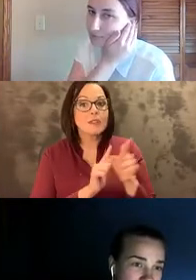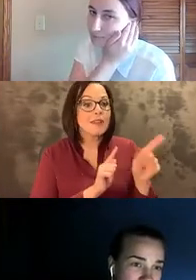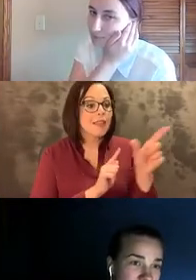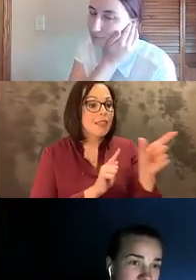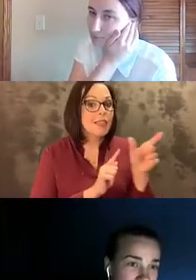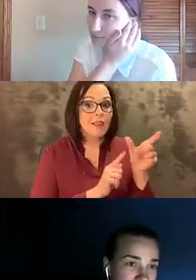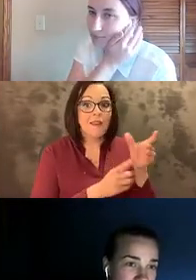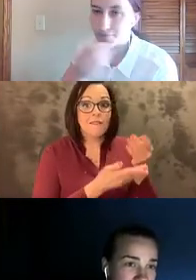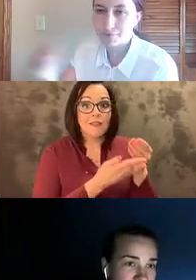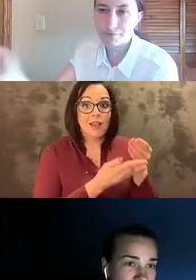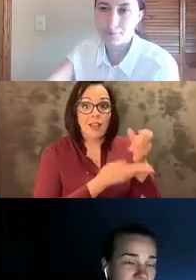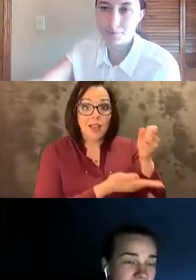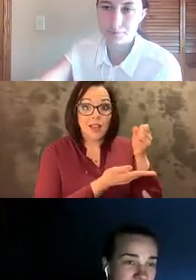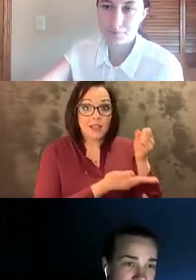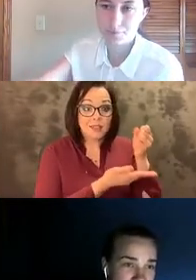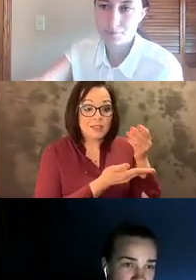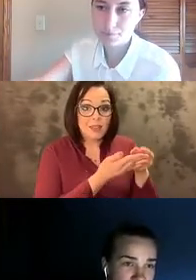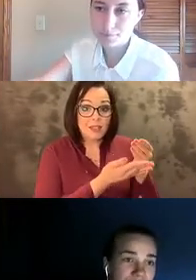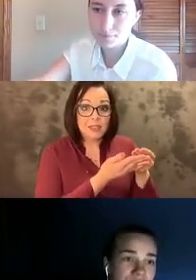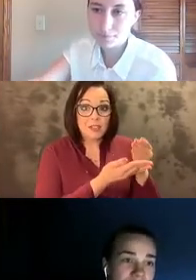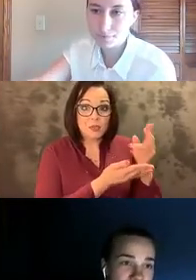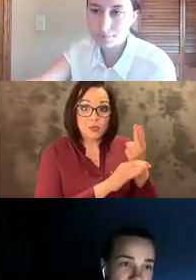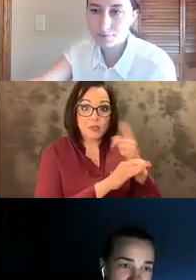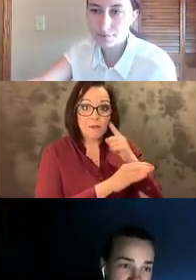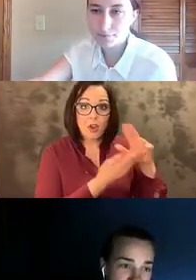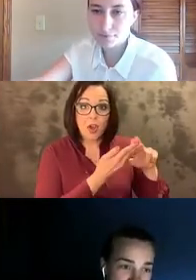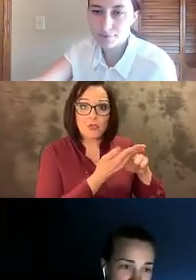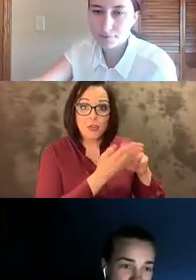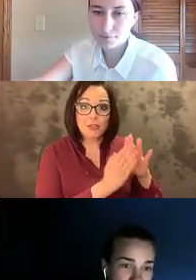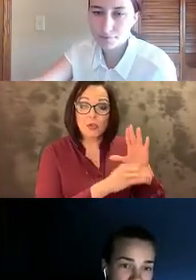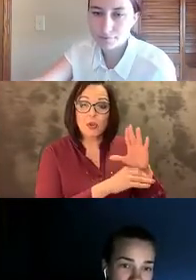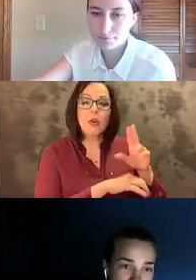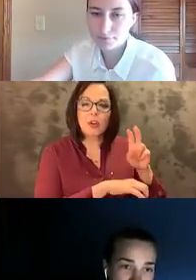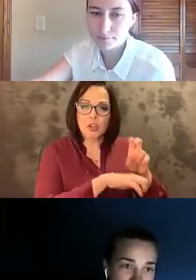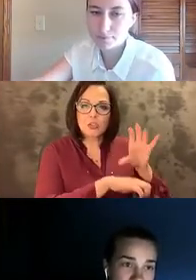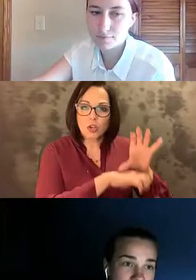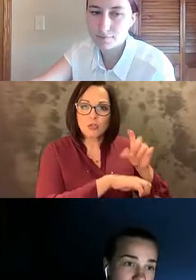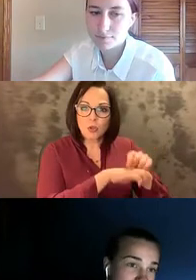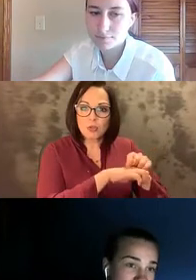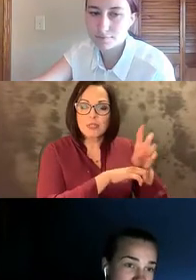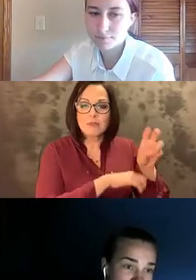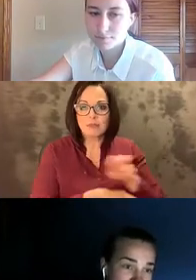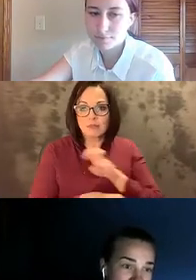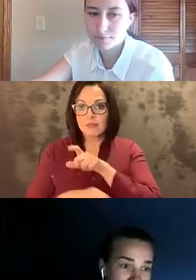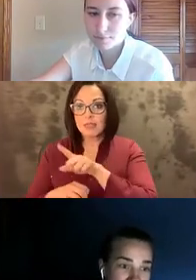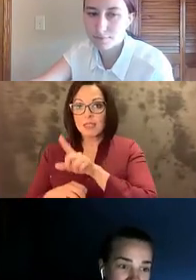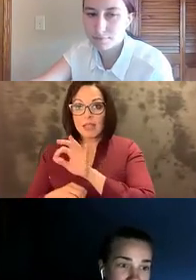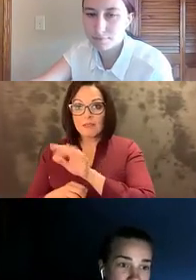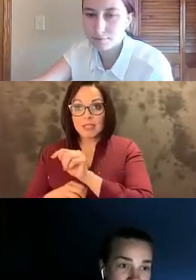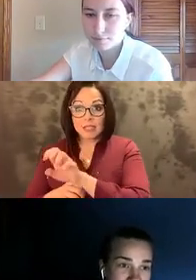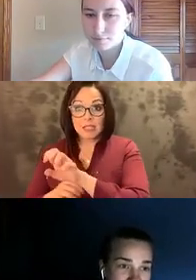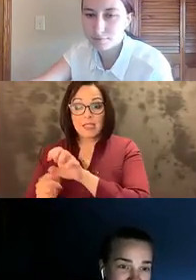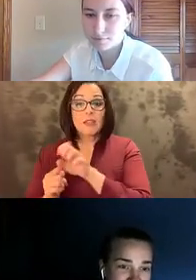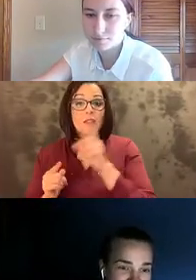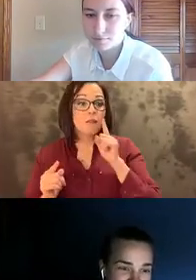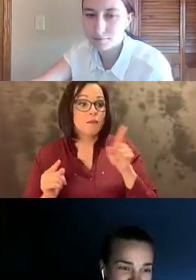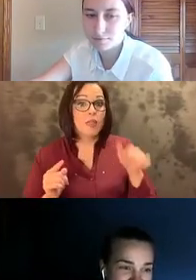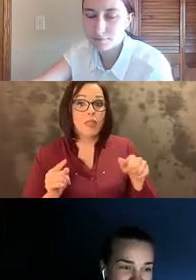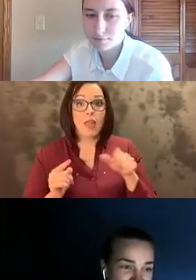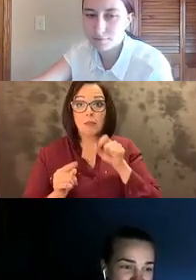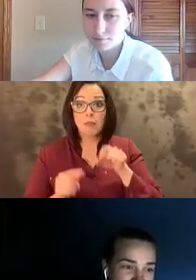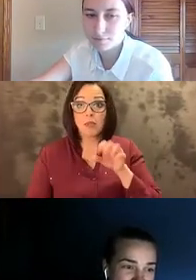for contractors or consultants into an FTE. So to get the